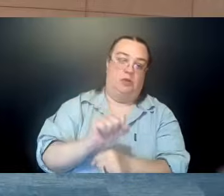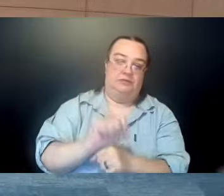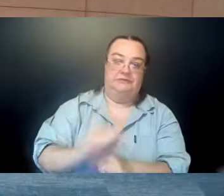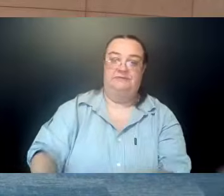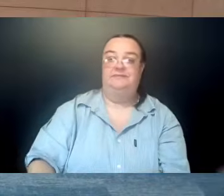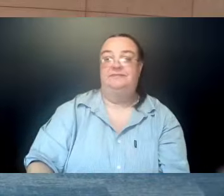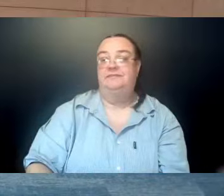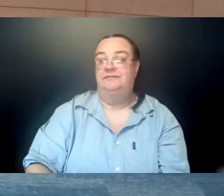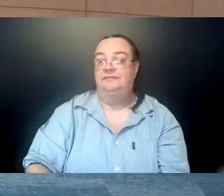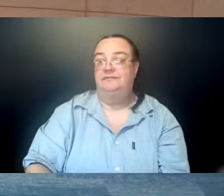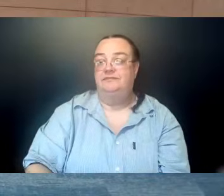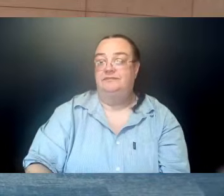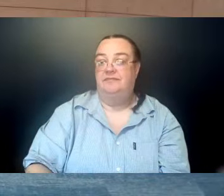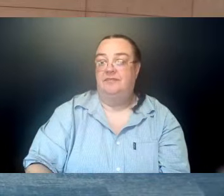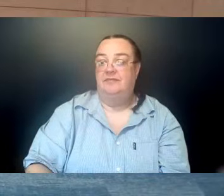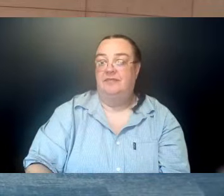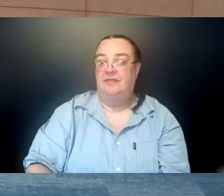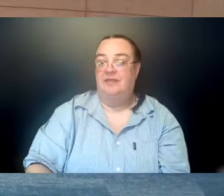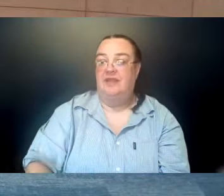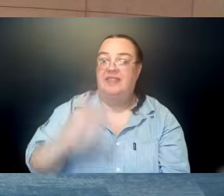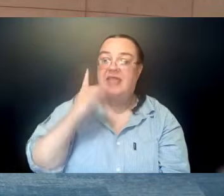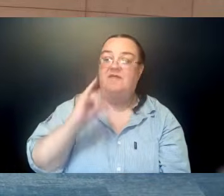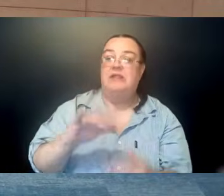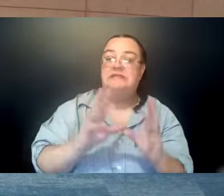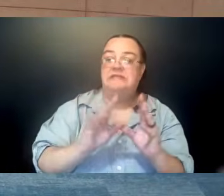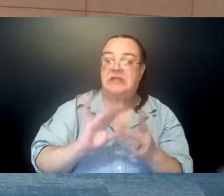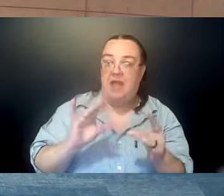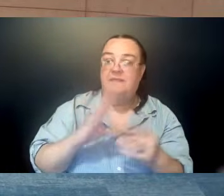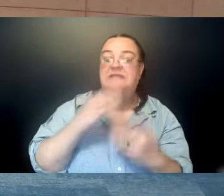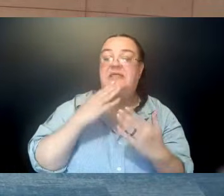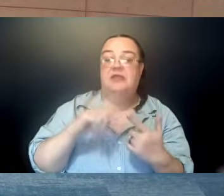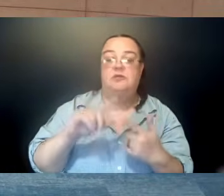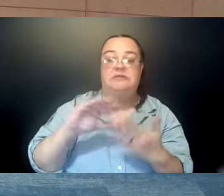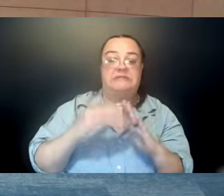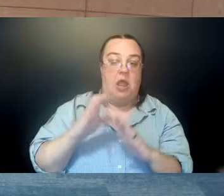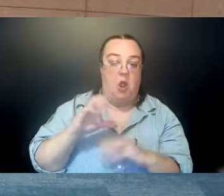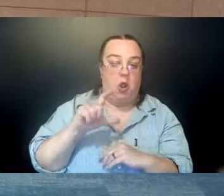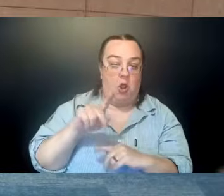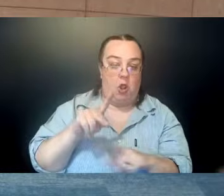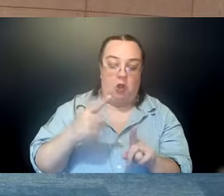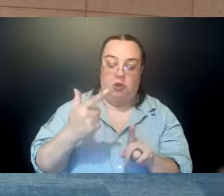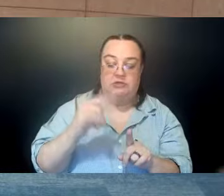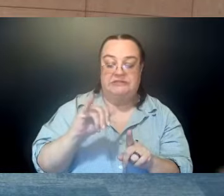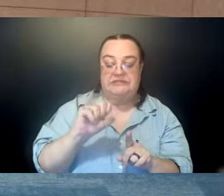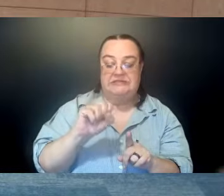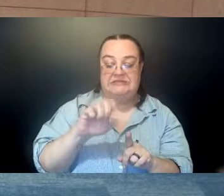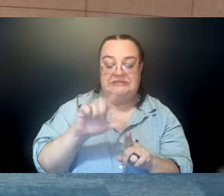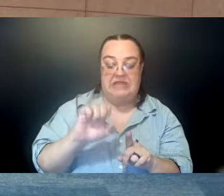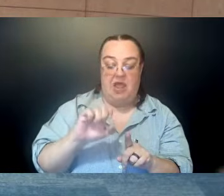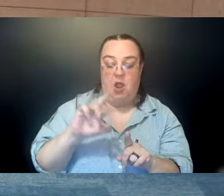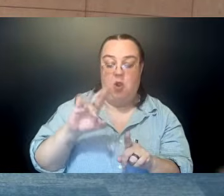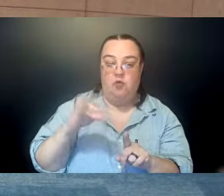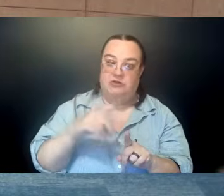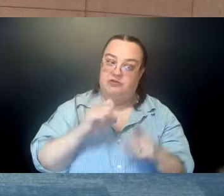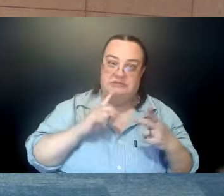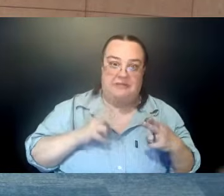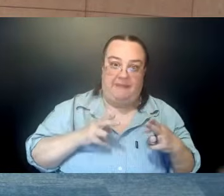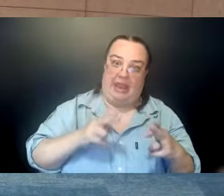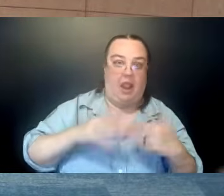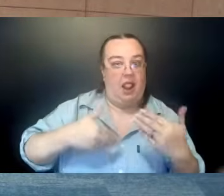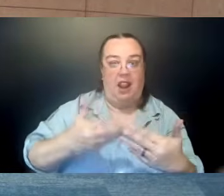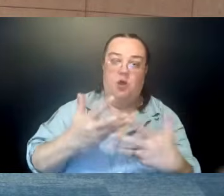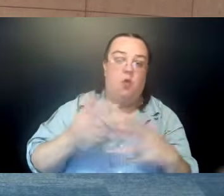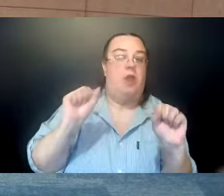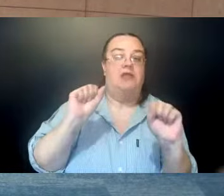Thank you for those comments, and again, thank you to Town Clerk Giselle Richards for speeding to the rescue there